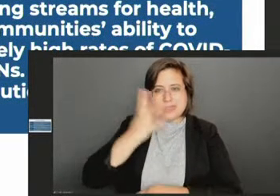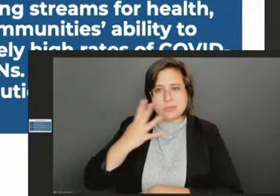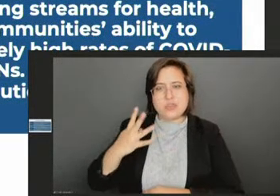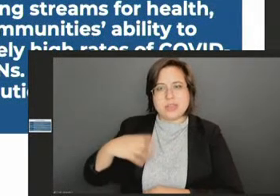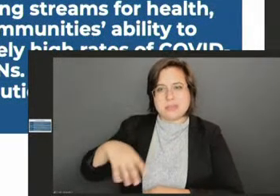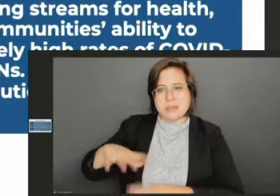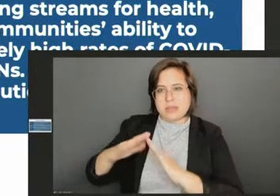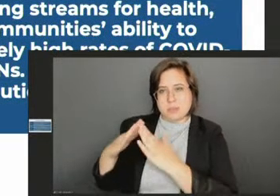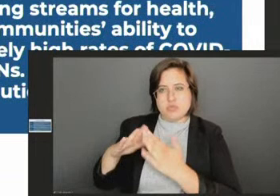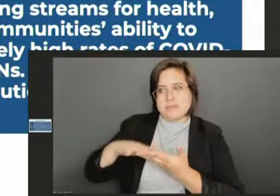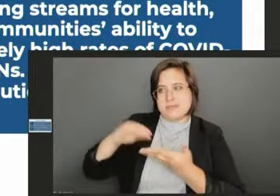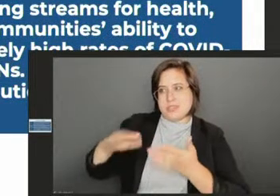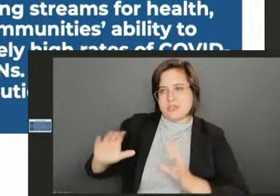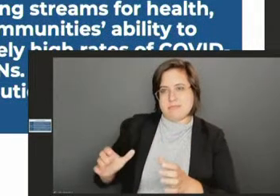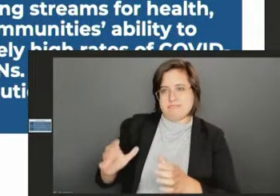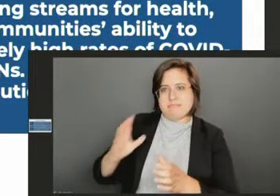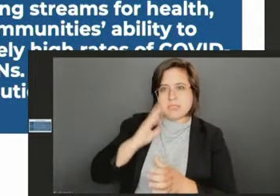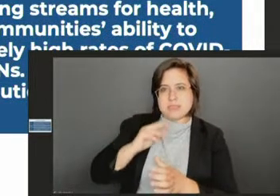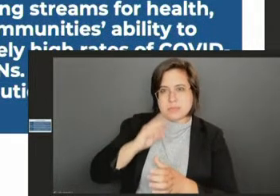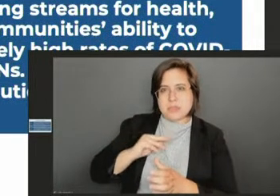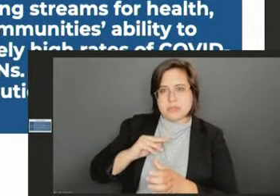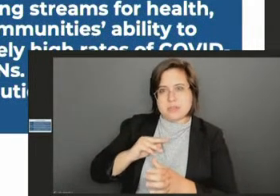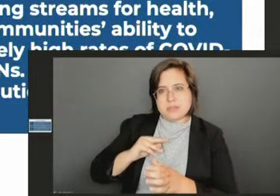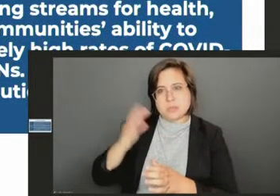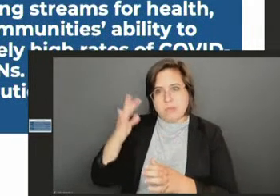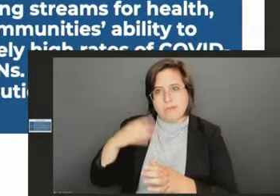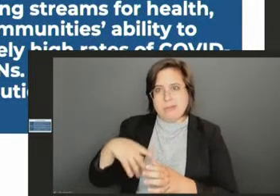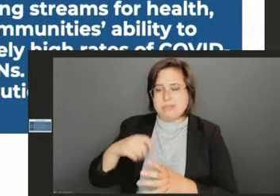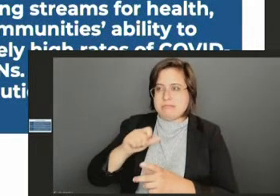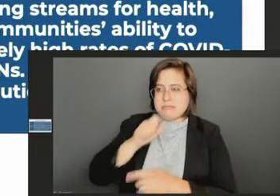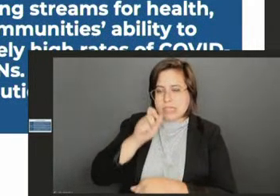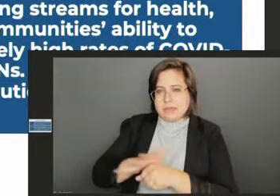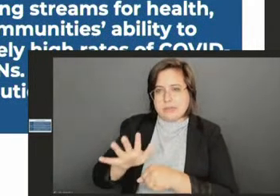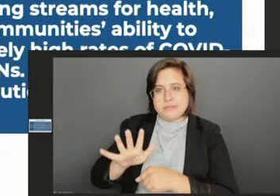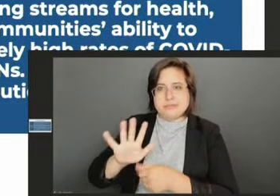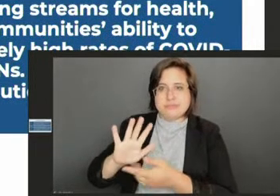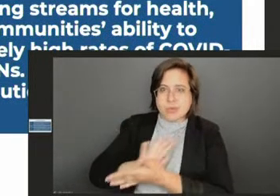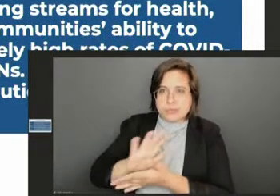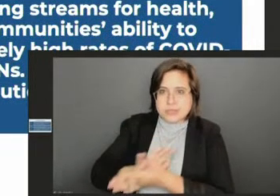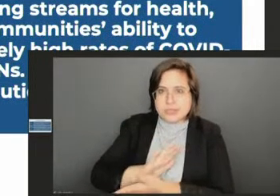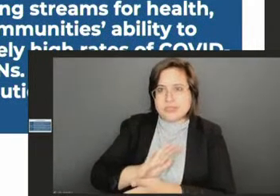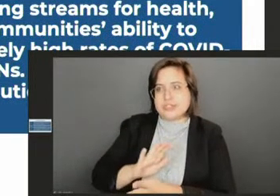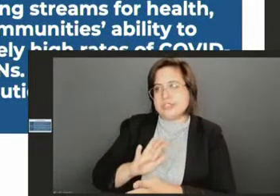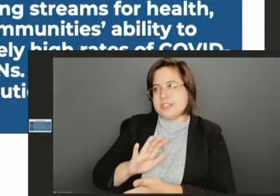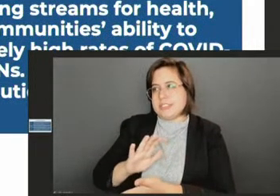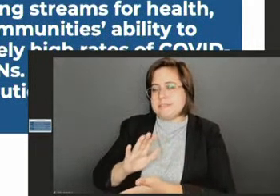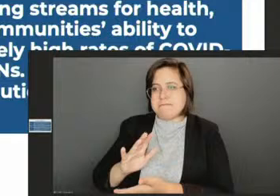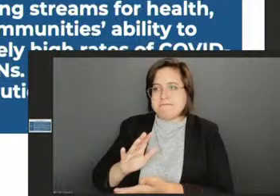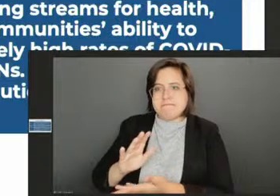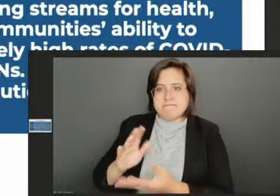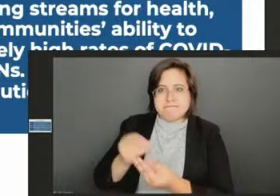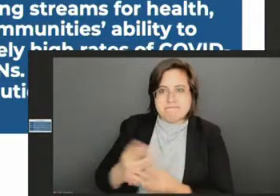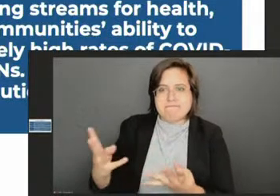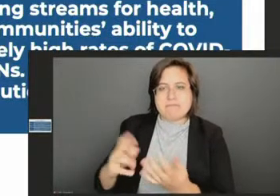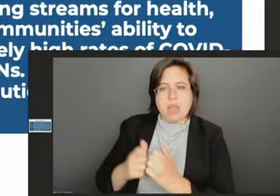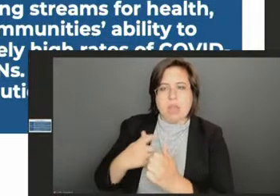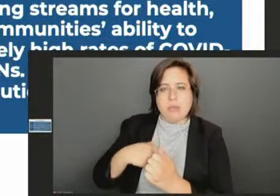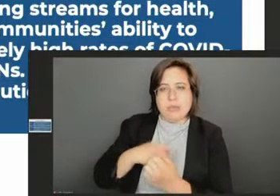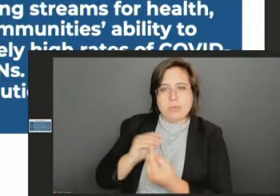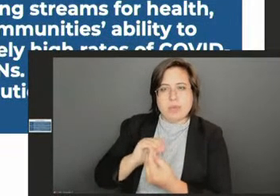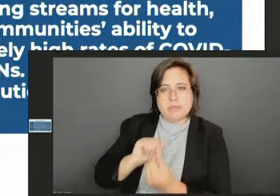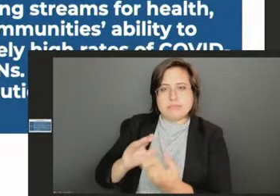and the student body may be facing due to the lack of certain documentation, and what are the ways to address